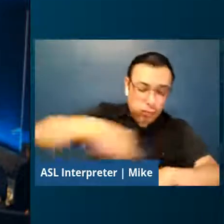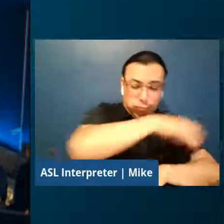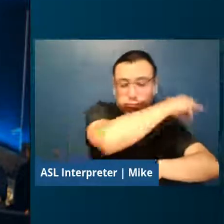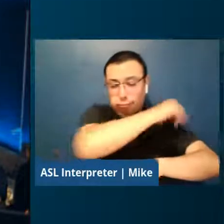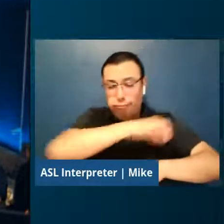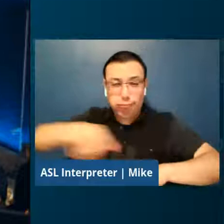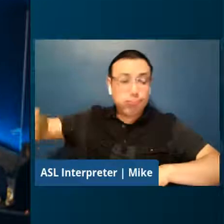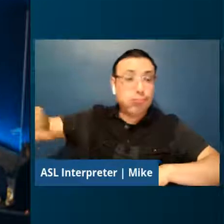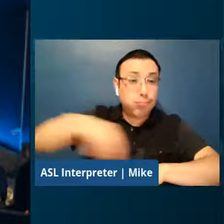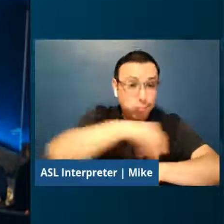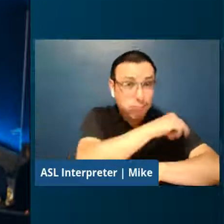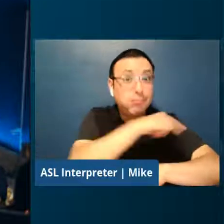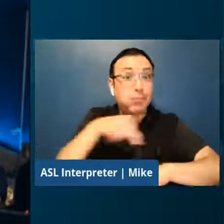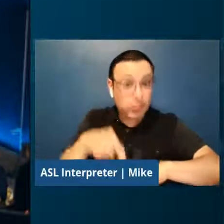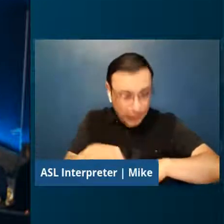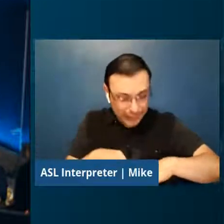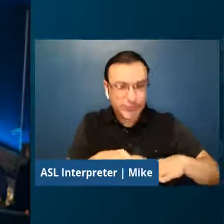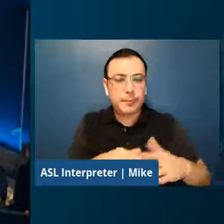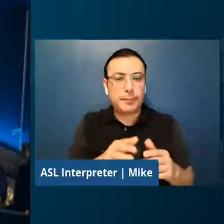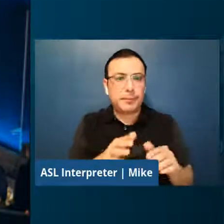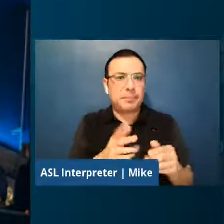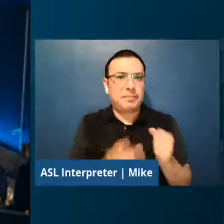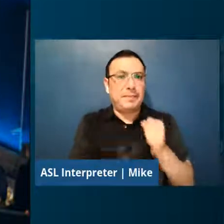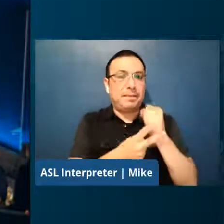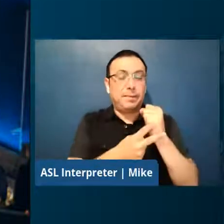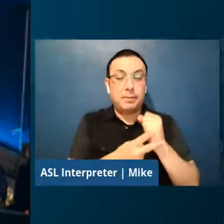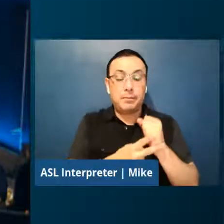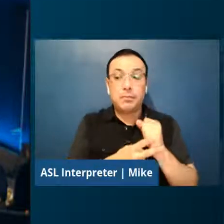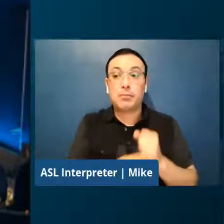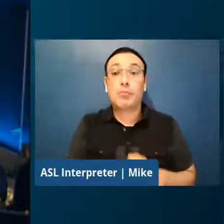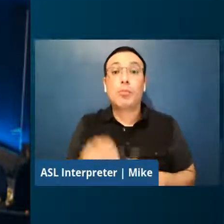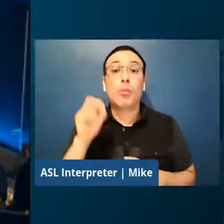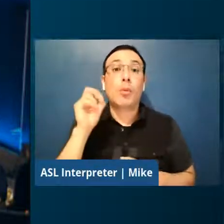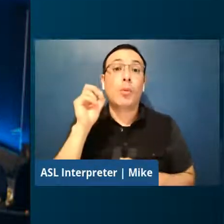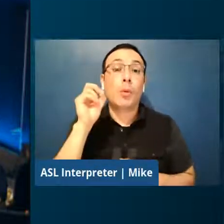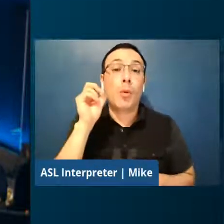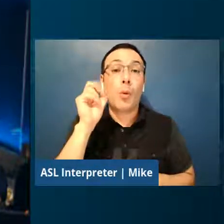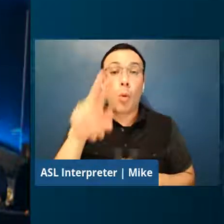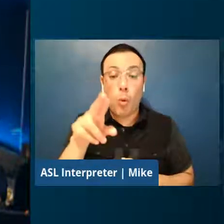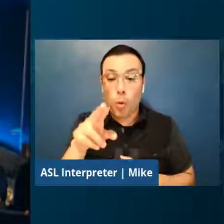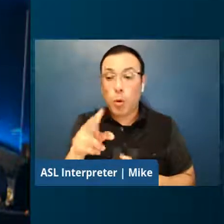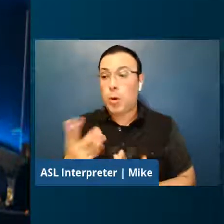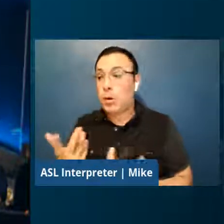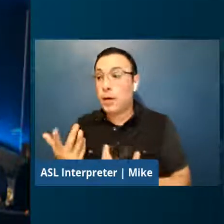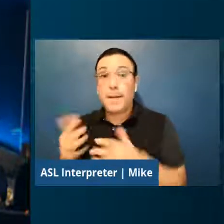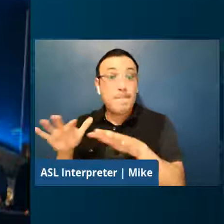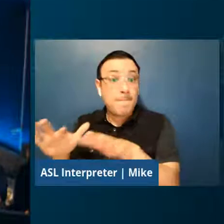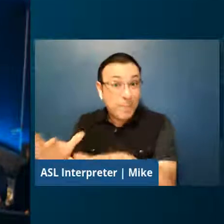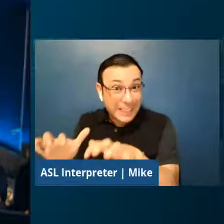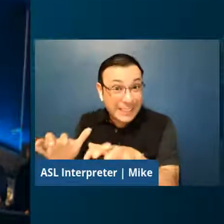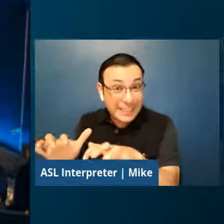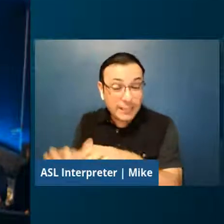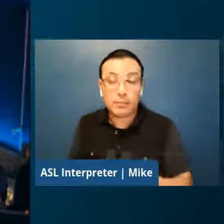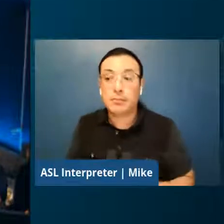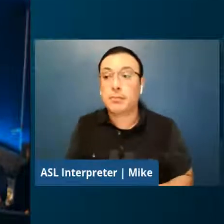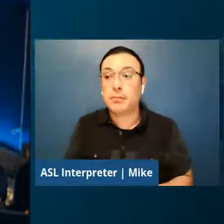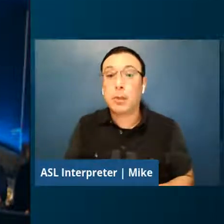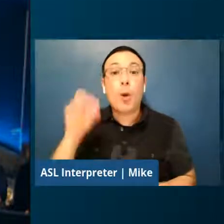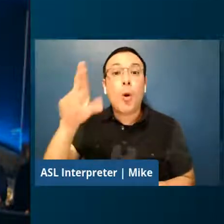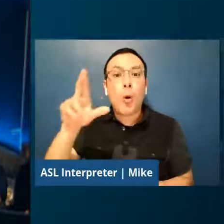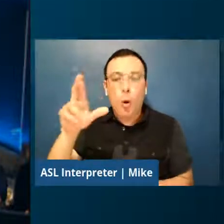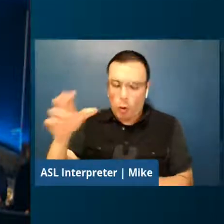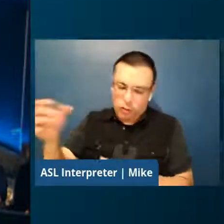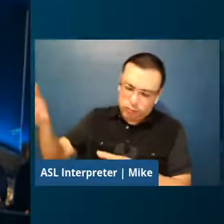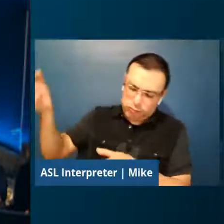many people are actually doing at home now. But not all of these storage solutions work really well for space flight. Up there, you